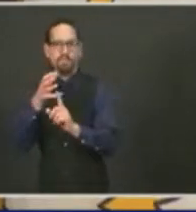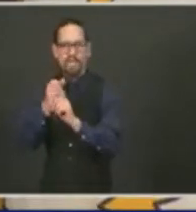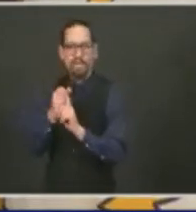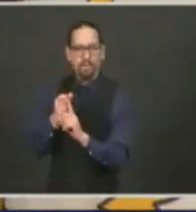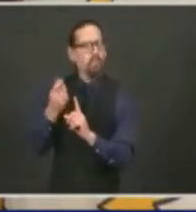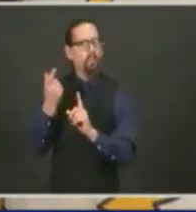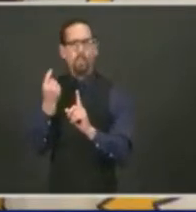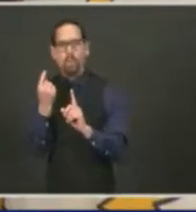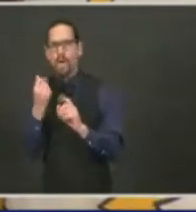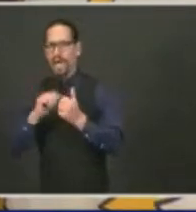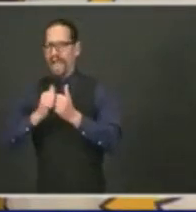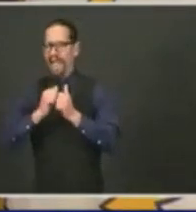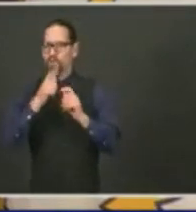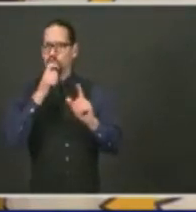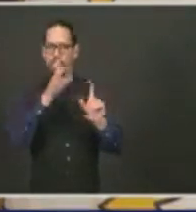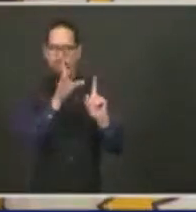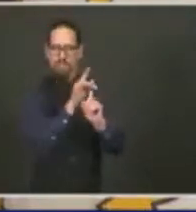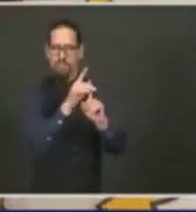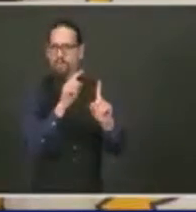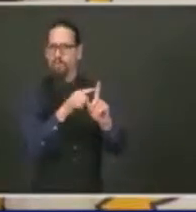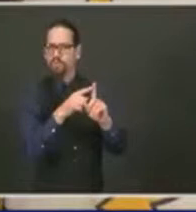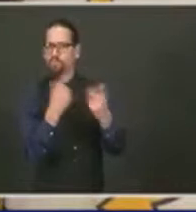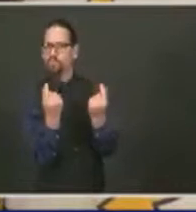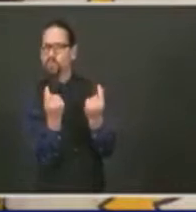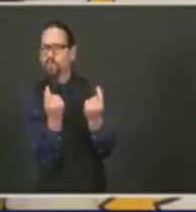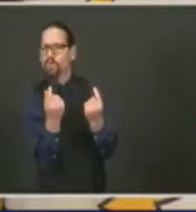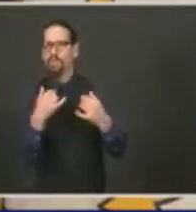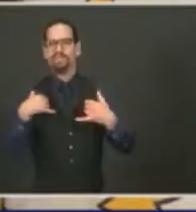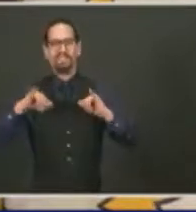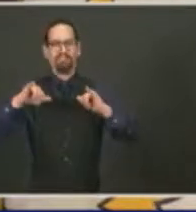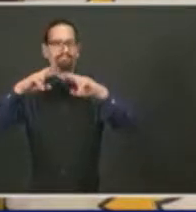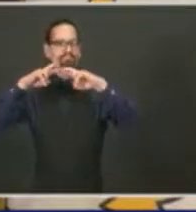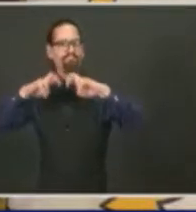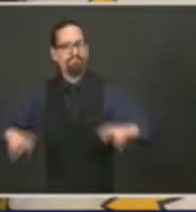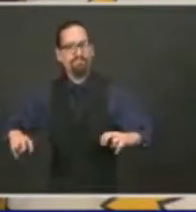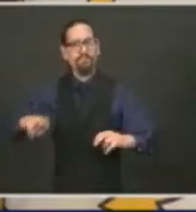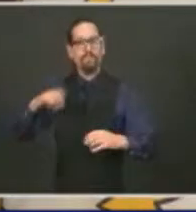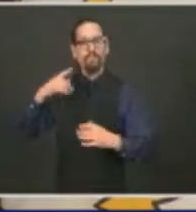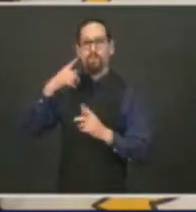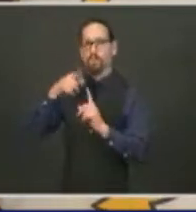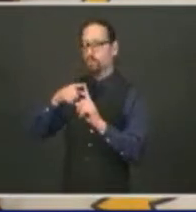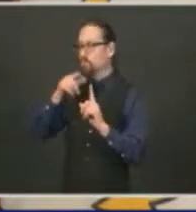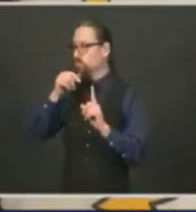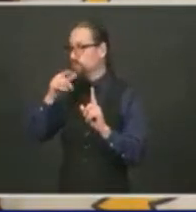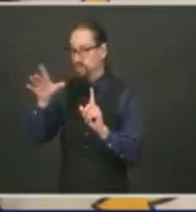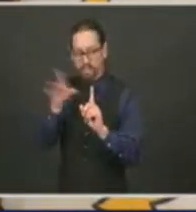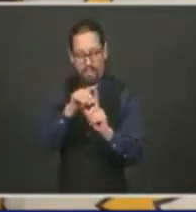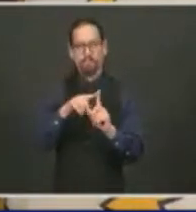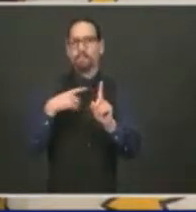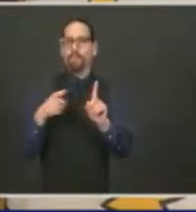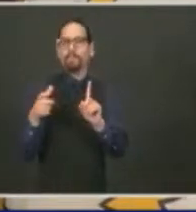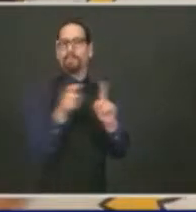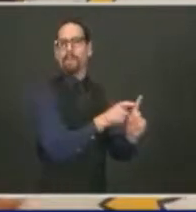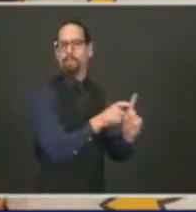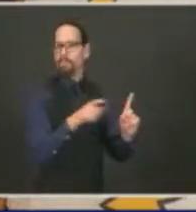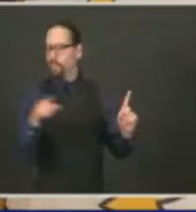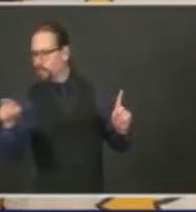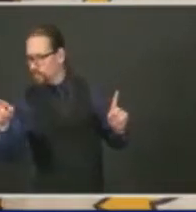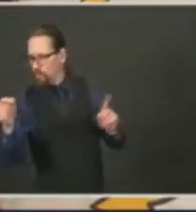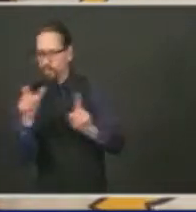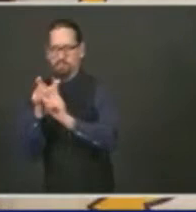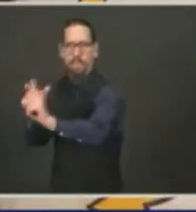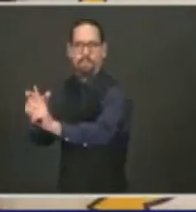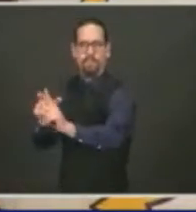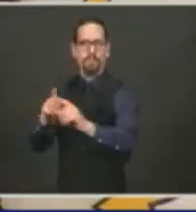that surveillance testing the governor spoke about, because then we want to isolate folks so you're not infecting other people. We want to quarantine the close